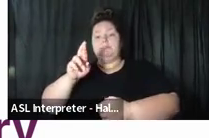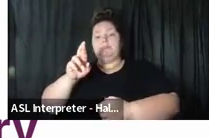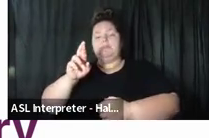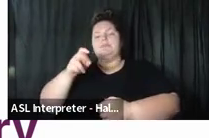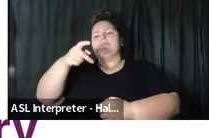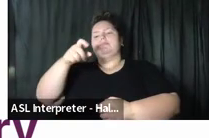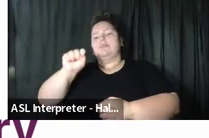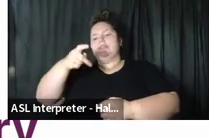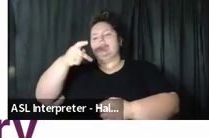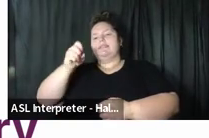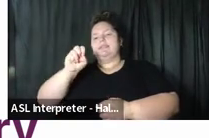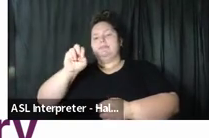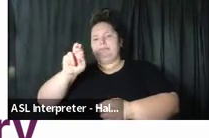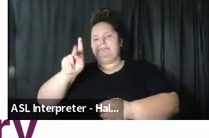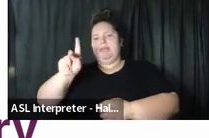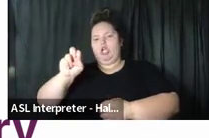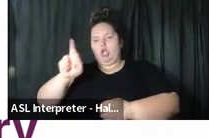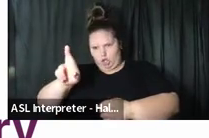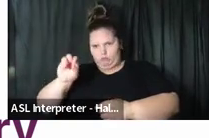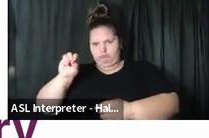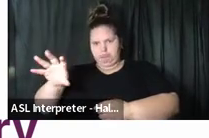help with setting reminders